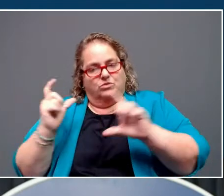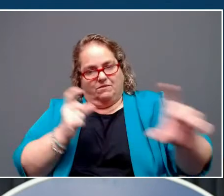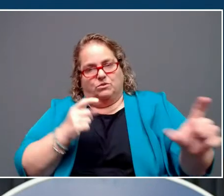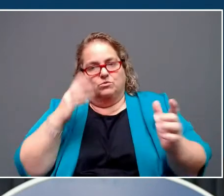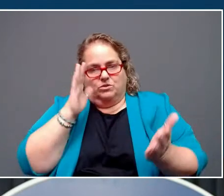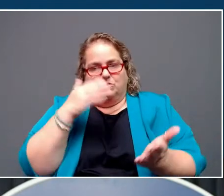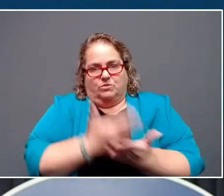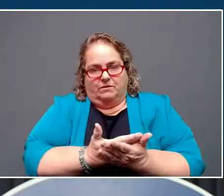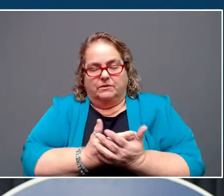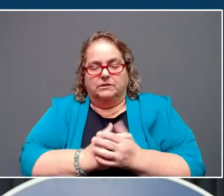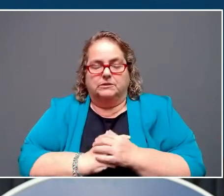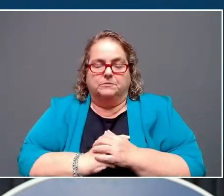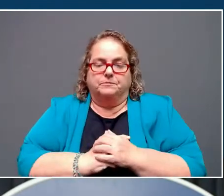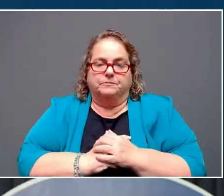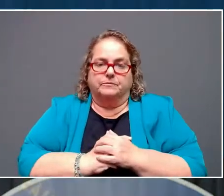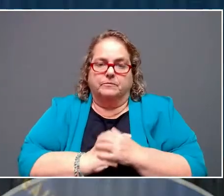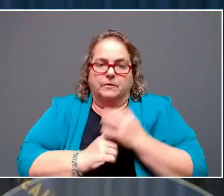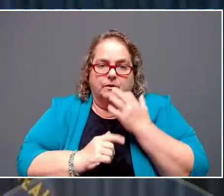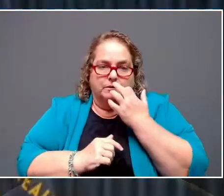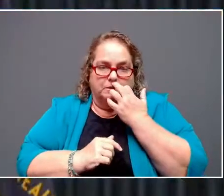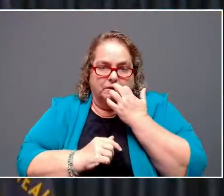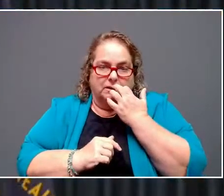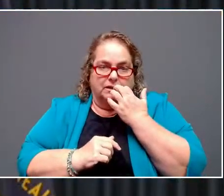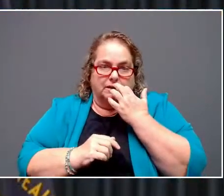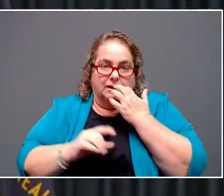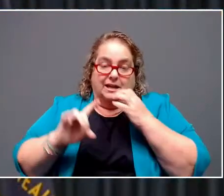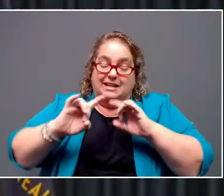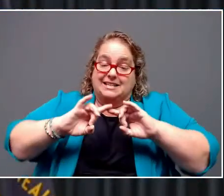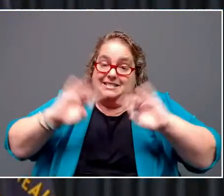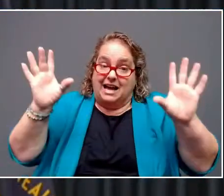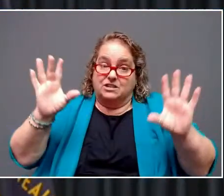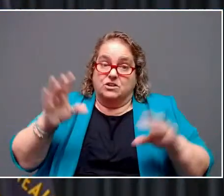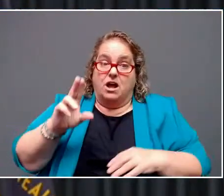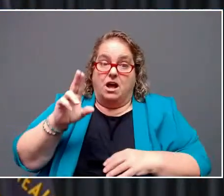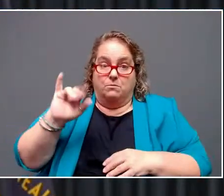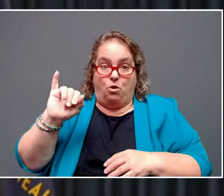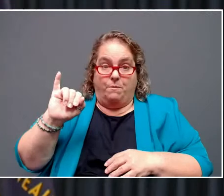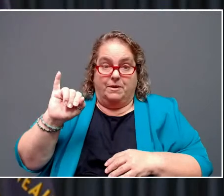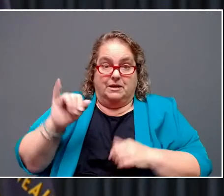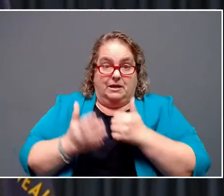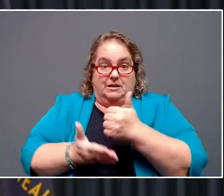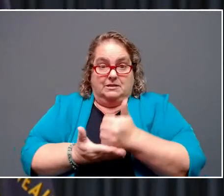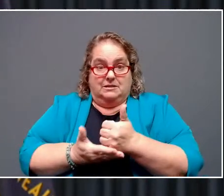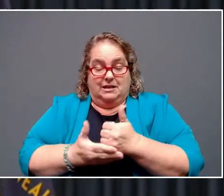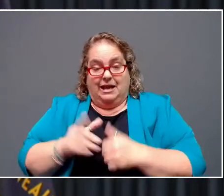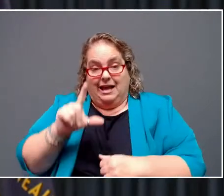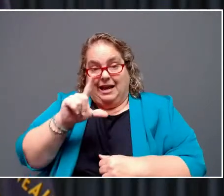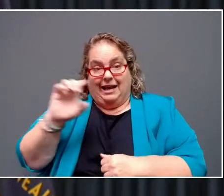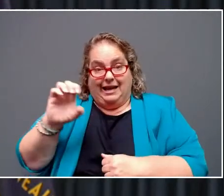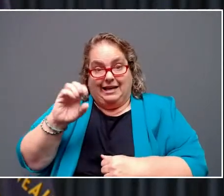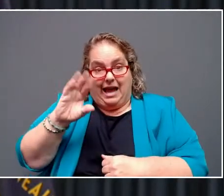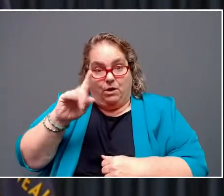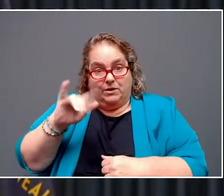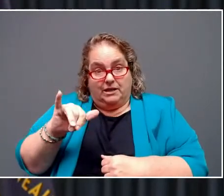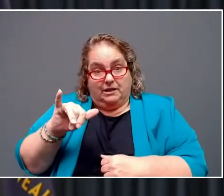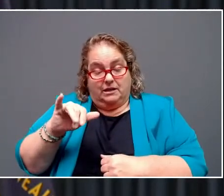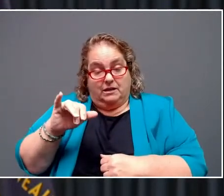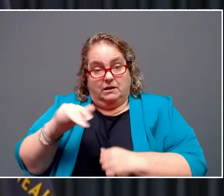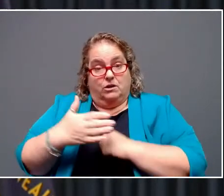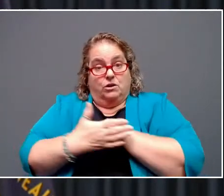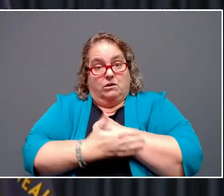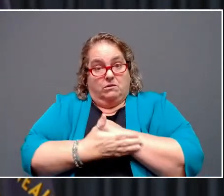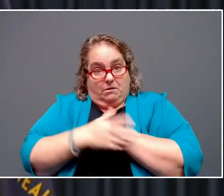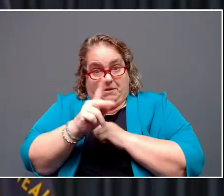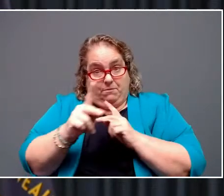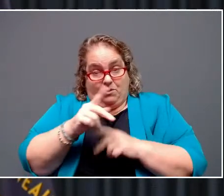Disaster unemployment assistance. Lee County residents are now eligible for this in addition to the others. You